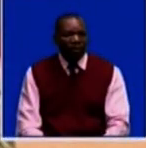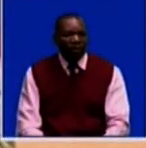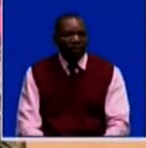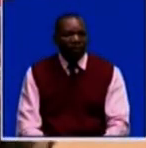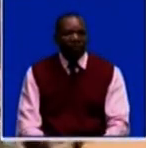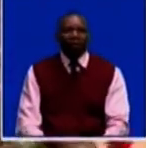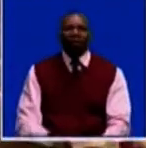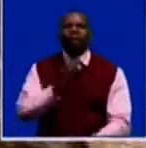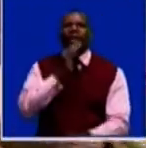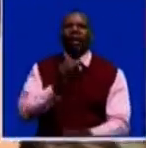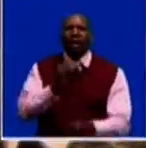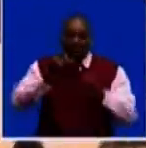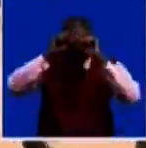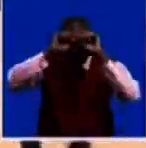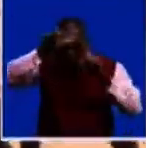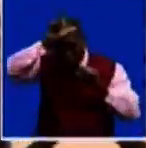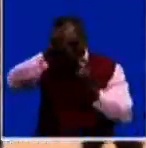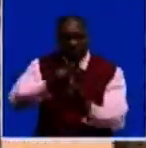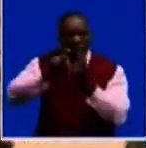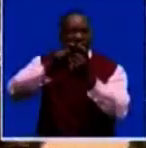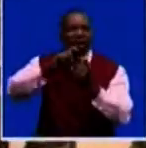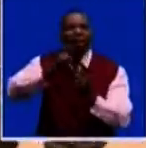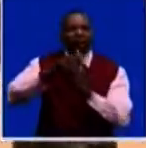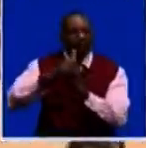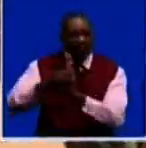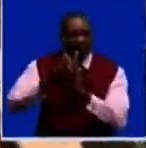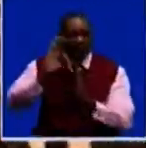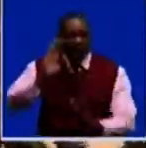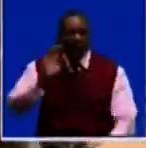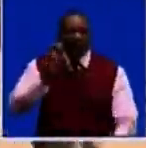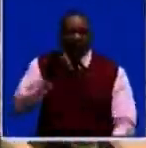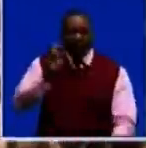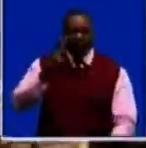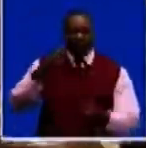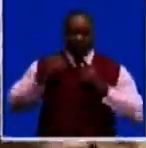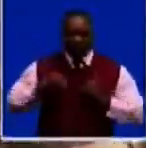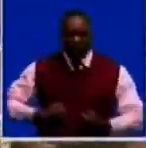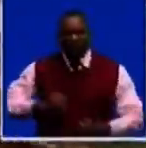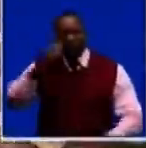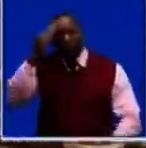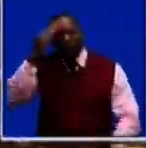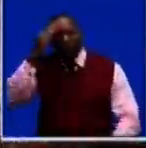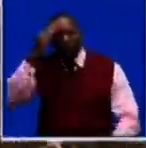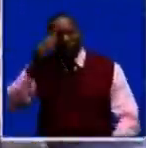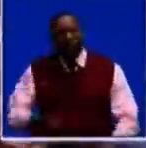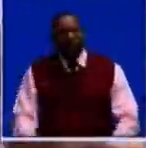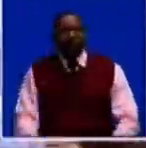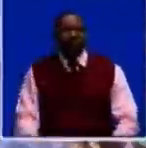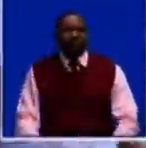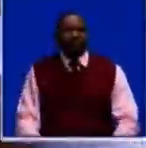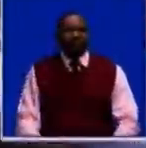President Edgar Lungu challenges men to take a lead in knowing their HIV status.